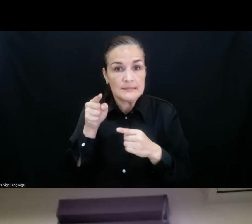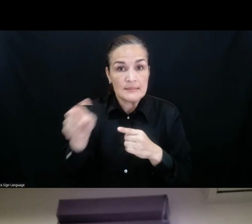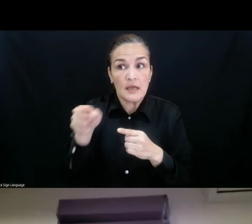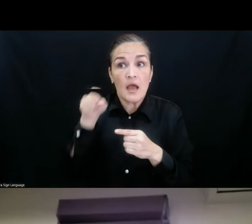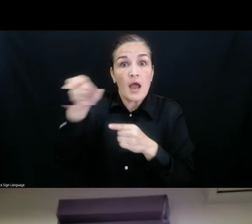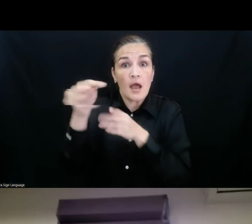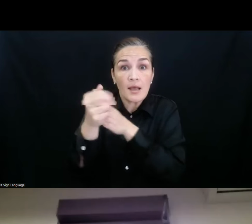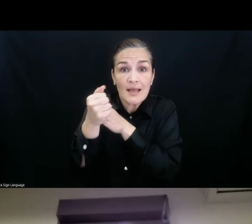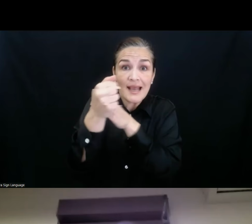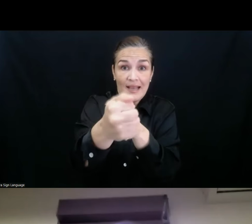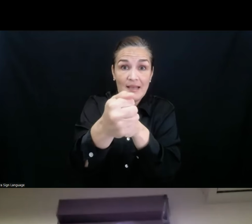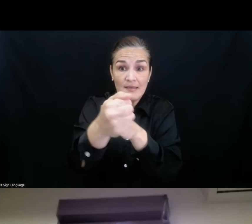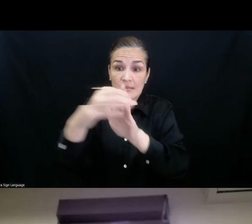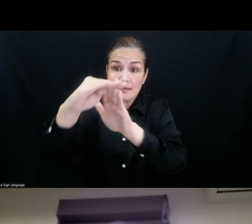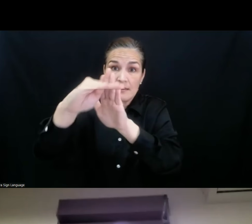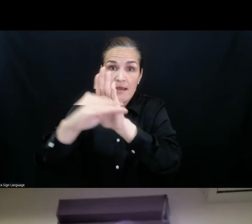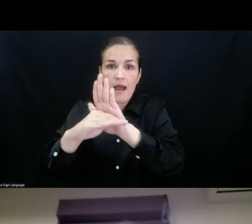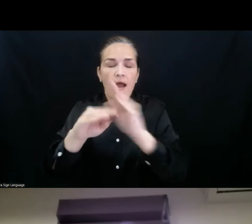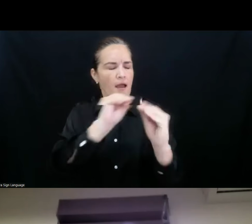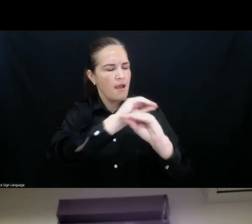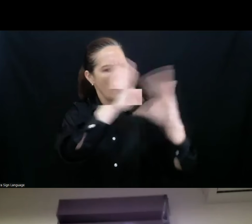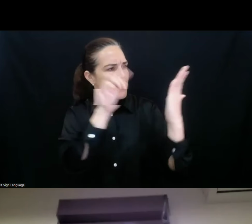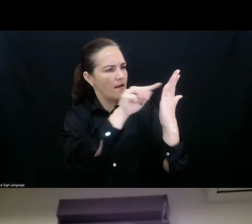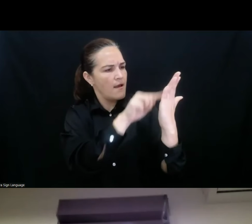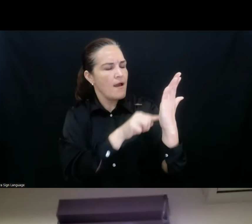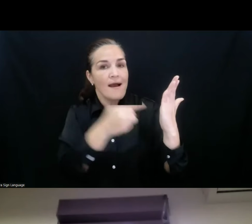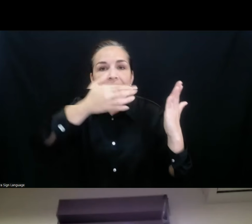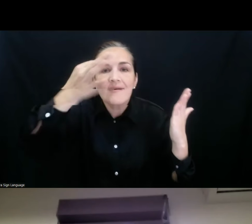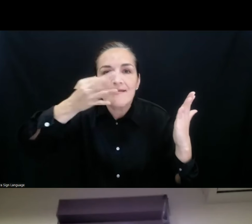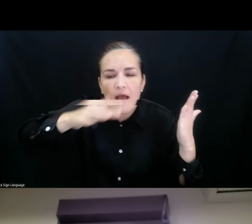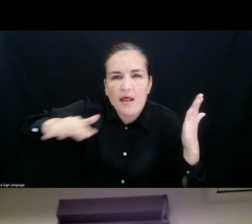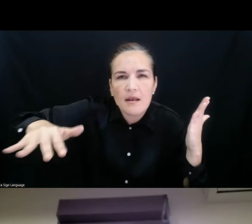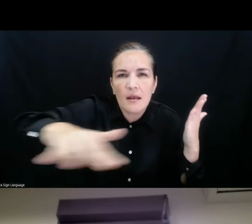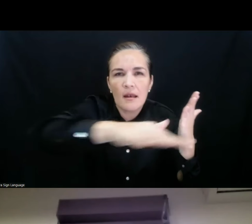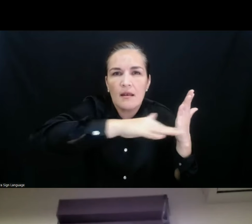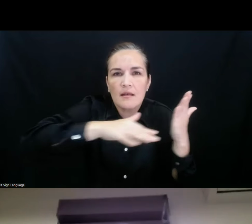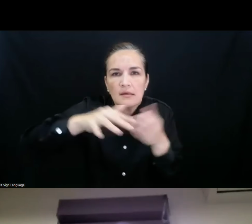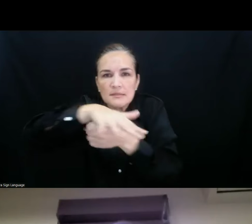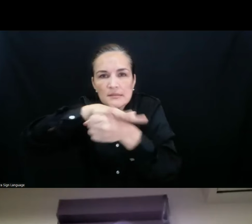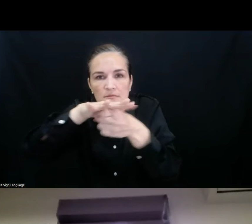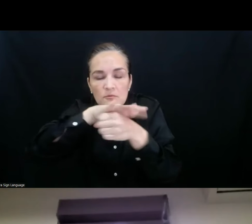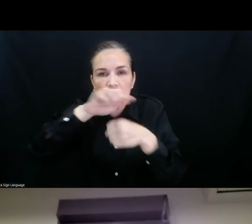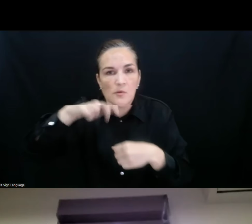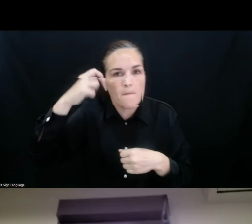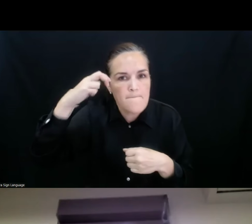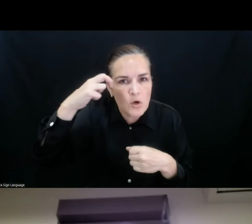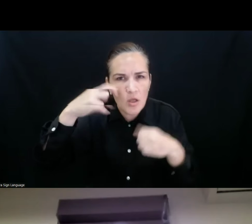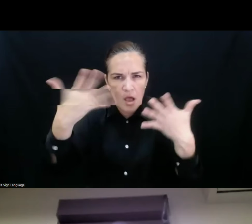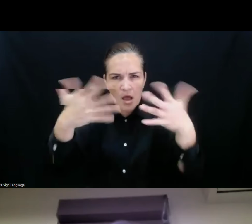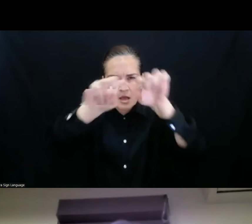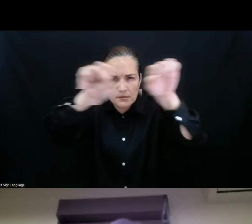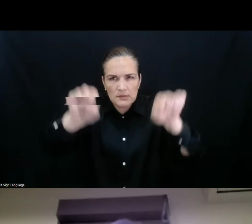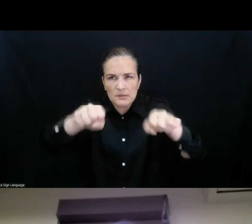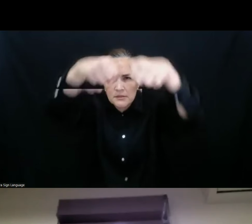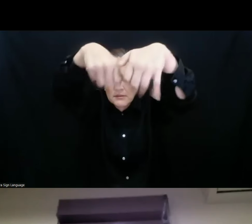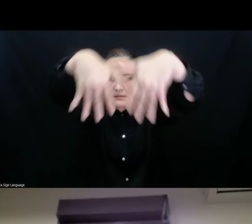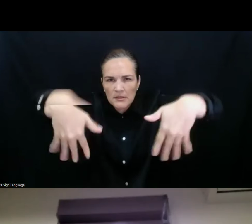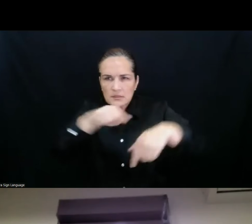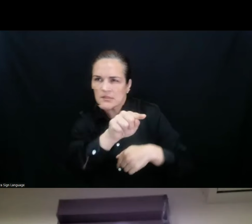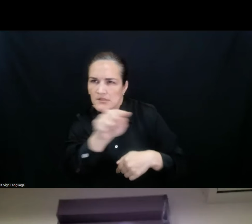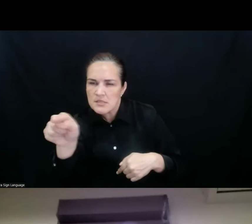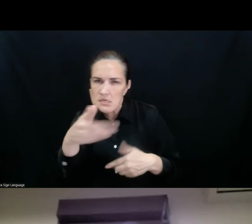us a fresh perspective, a very realistic look and perspective on the system, how it is performing, challenges